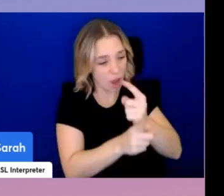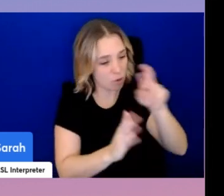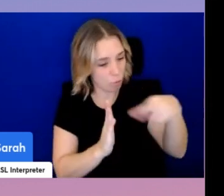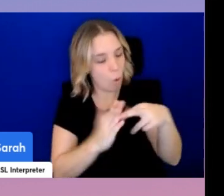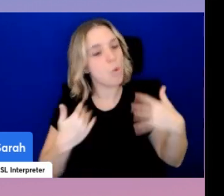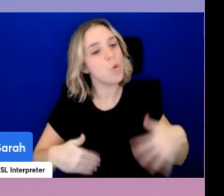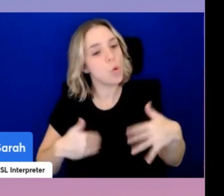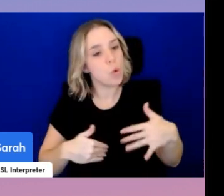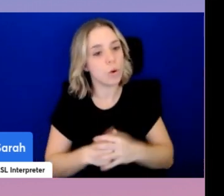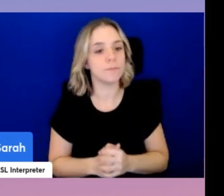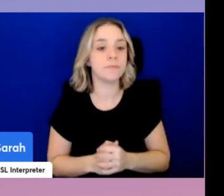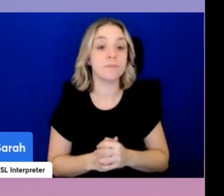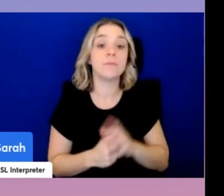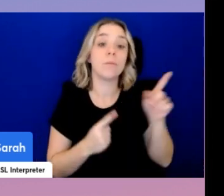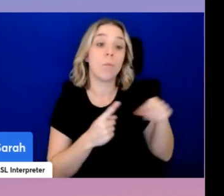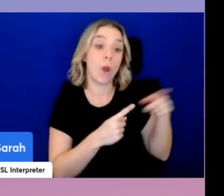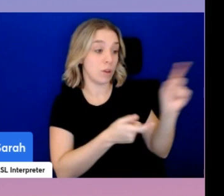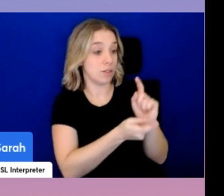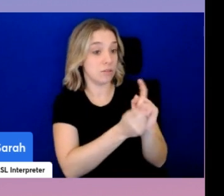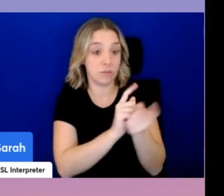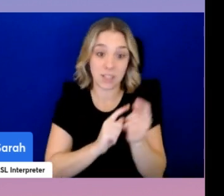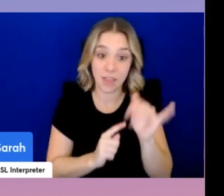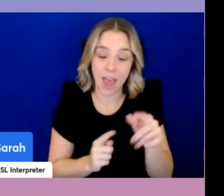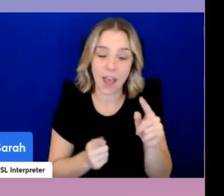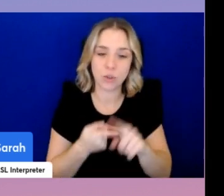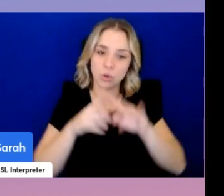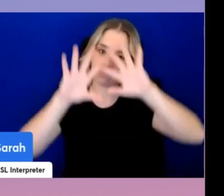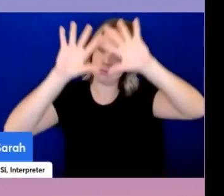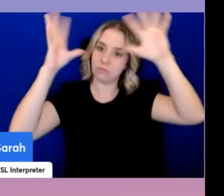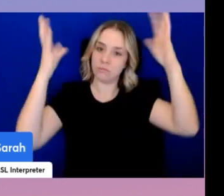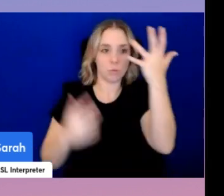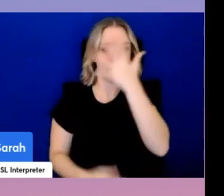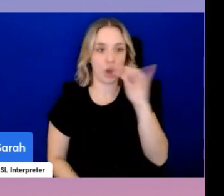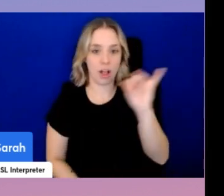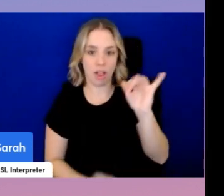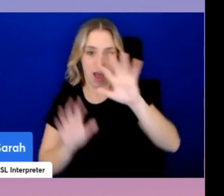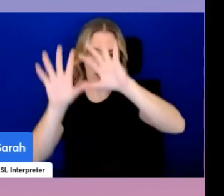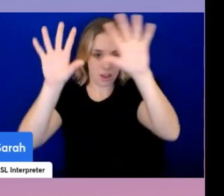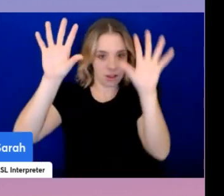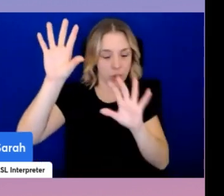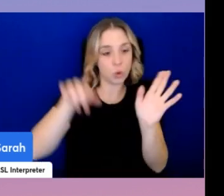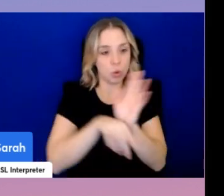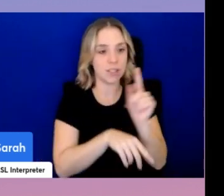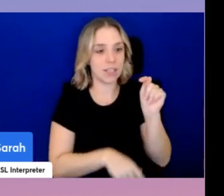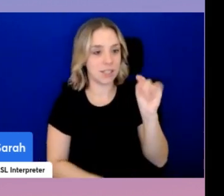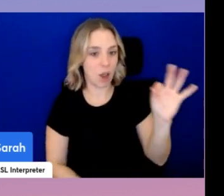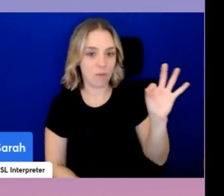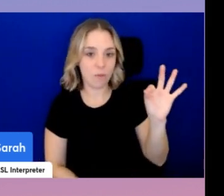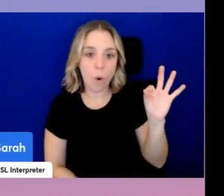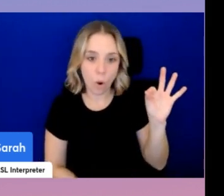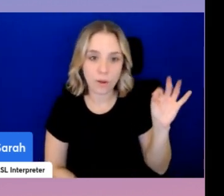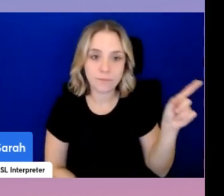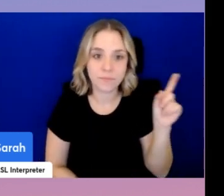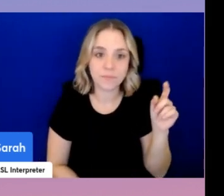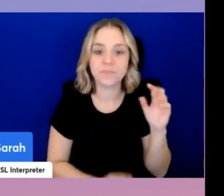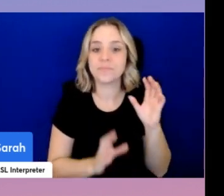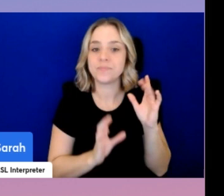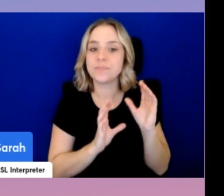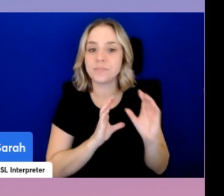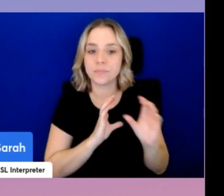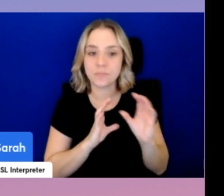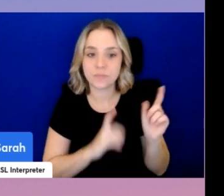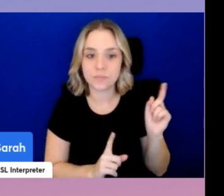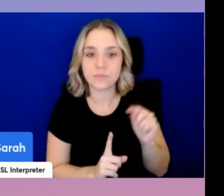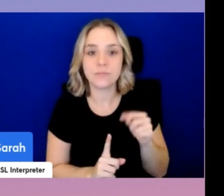Once we translate that into a topology of how a deployment platform would look like using Terraform Community Edition, jobs are passed to